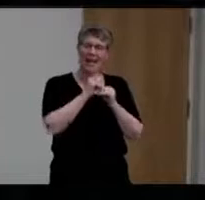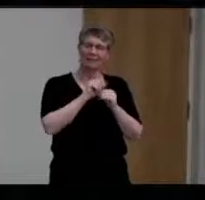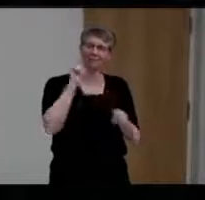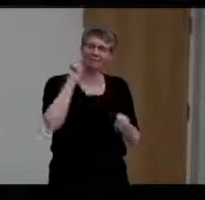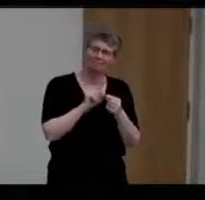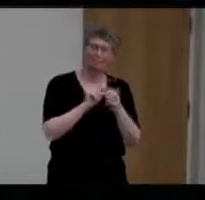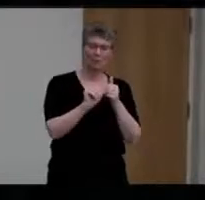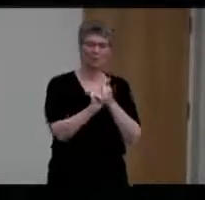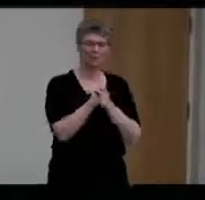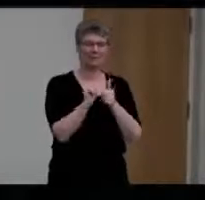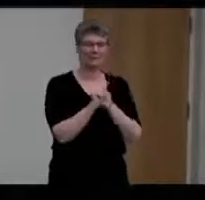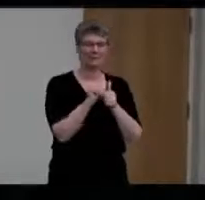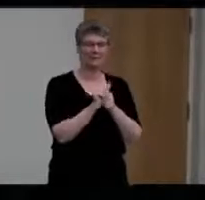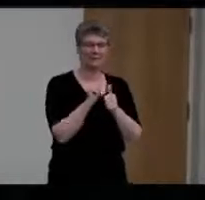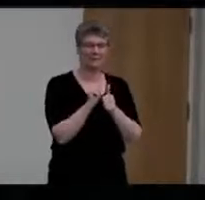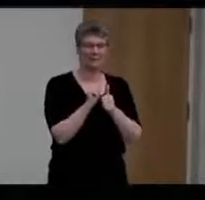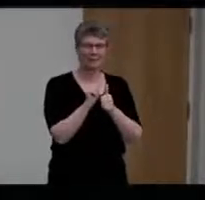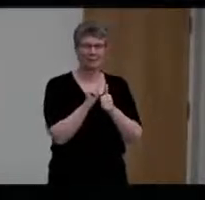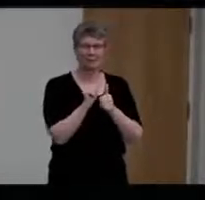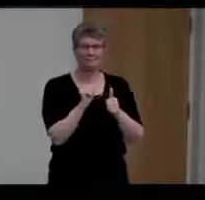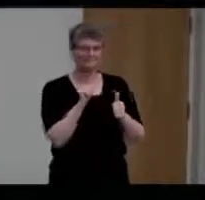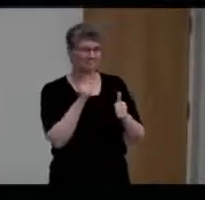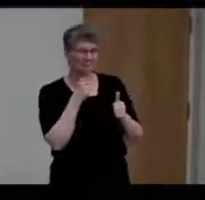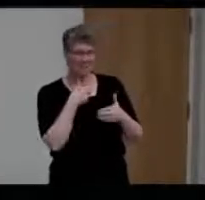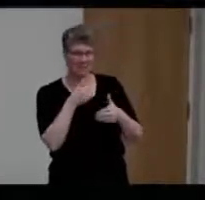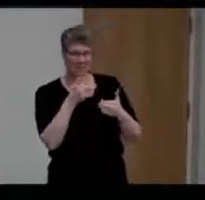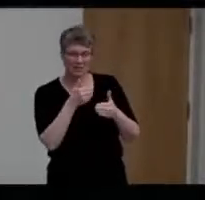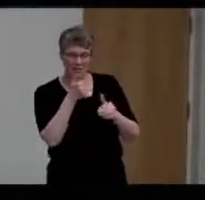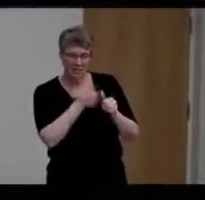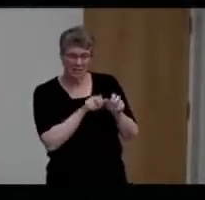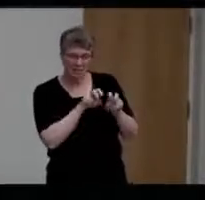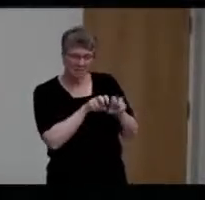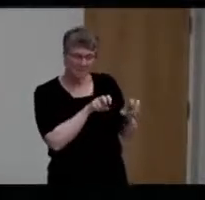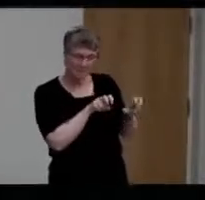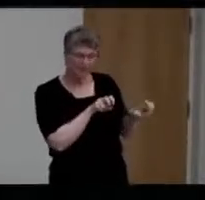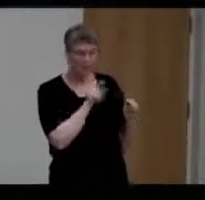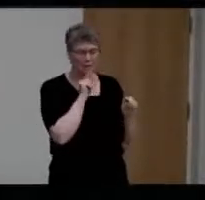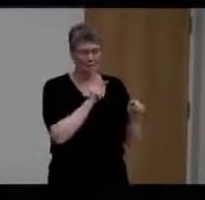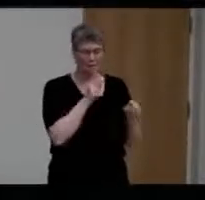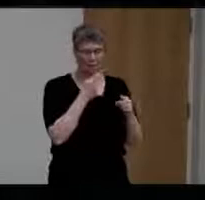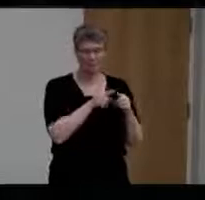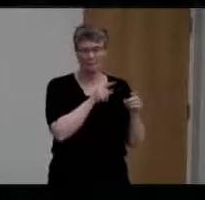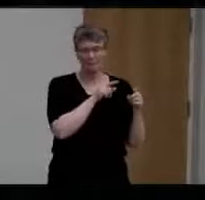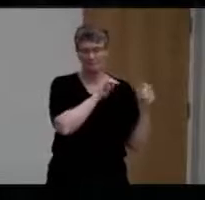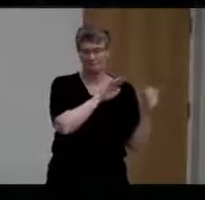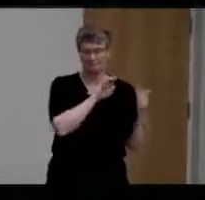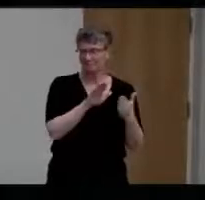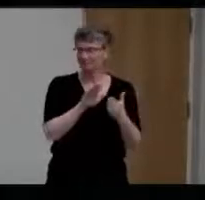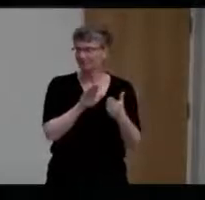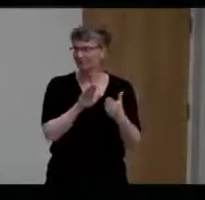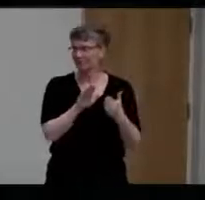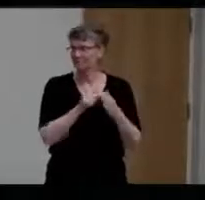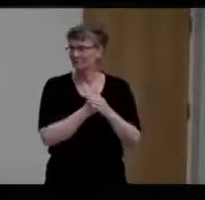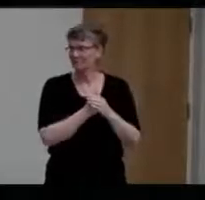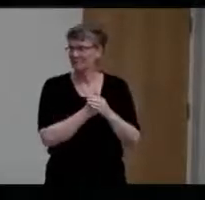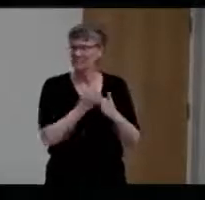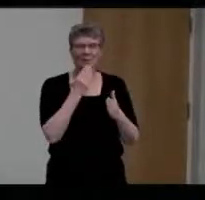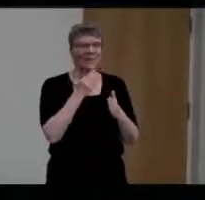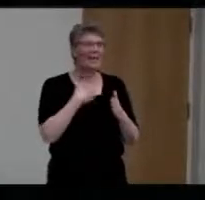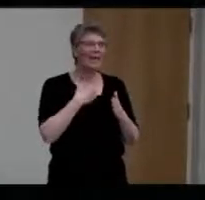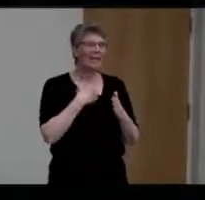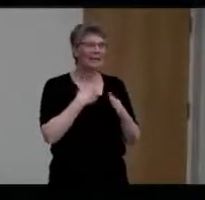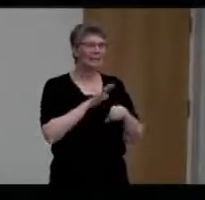I would suggest that each of our panelists could probably approach this in their own unique way. Maybe instead of dangers, we could, you keep it there, or red flags,